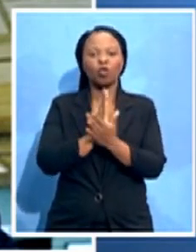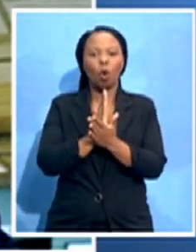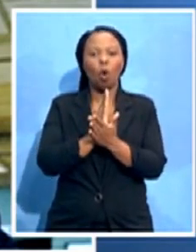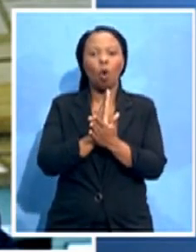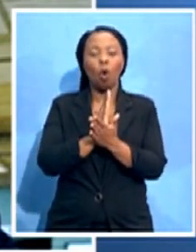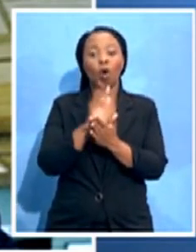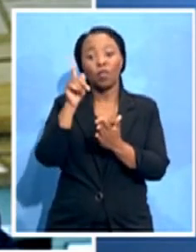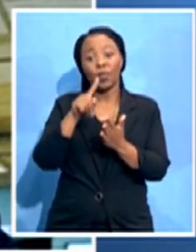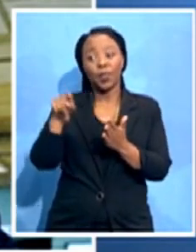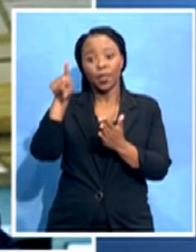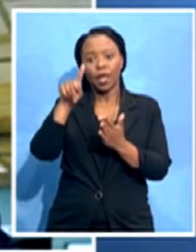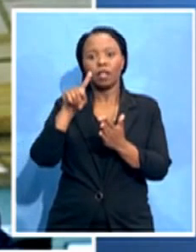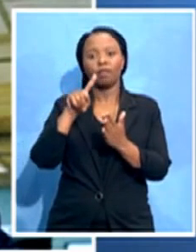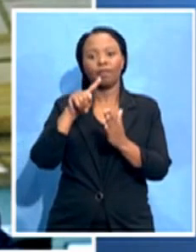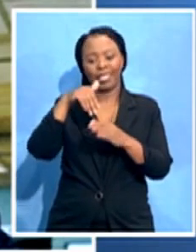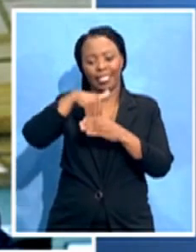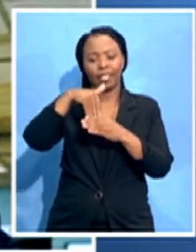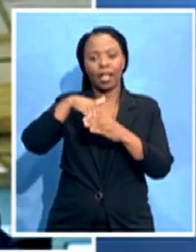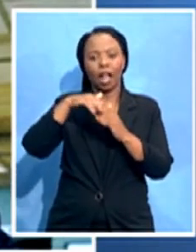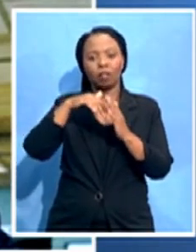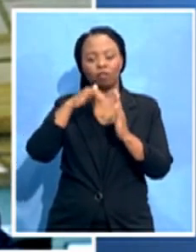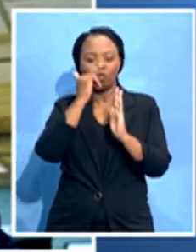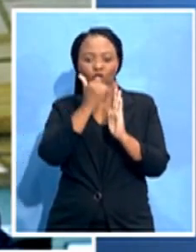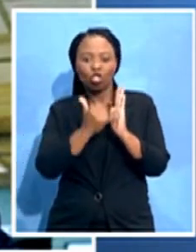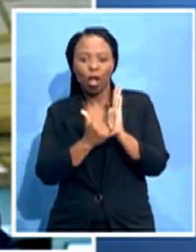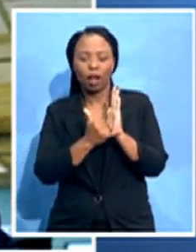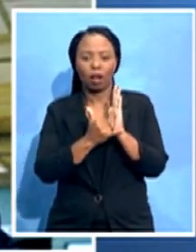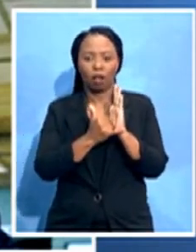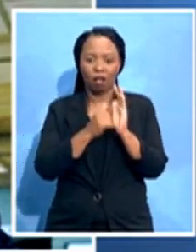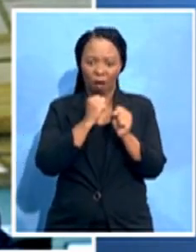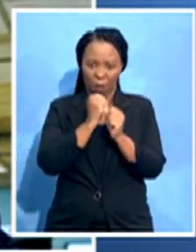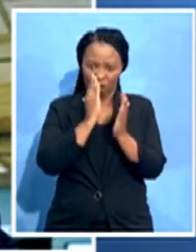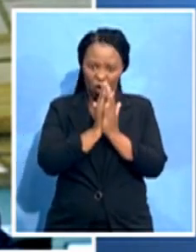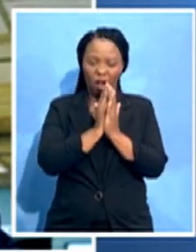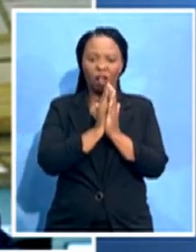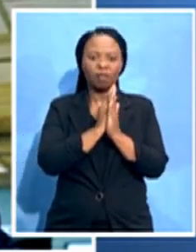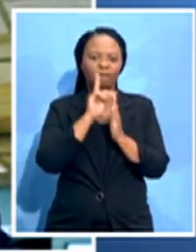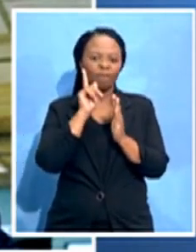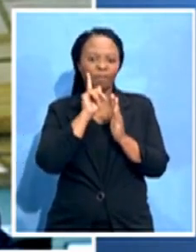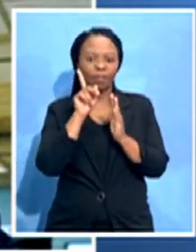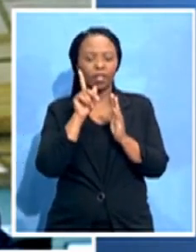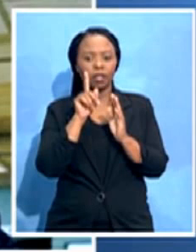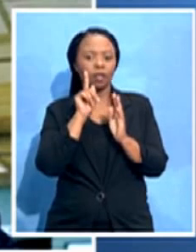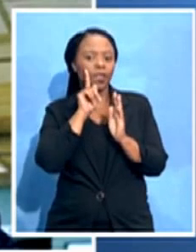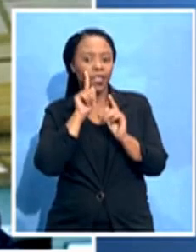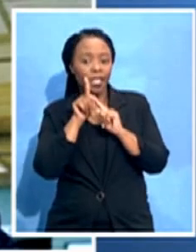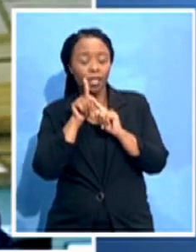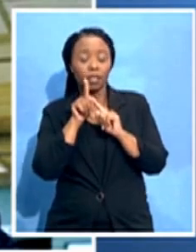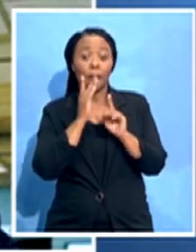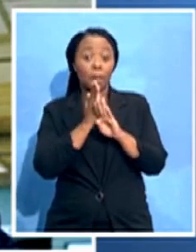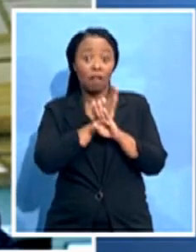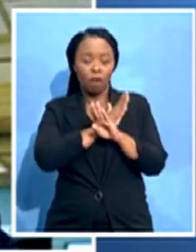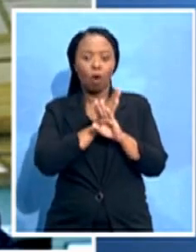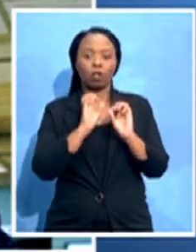and, verification and testing before it can be administered to the